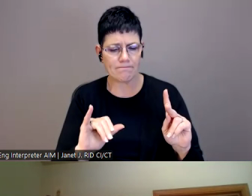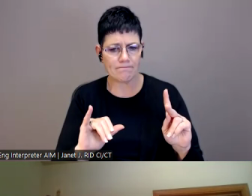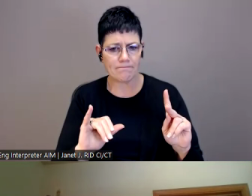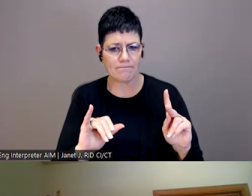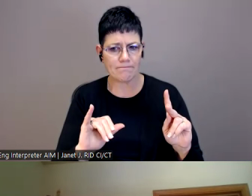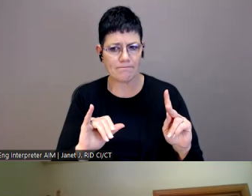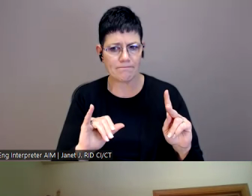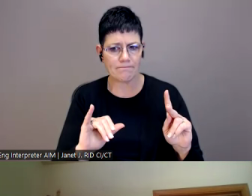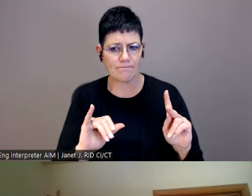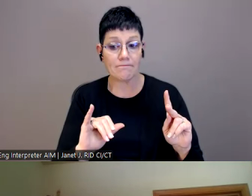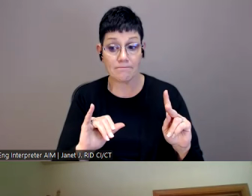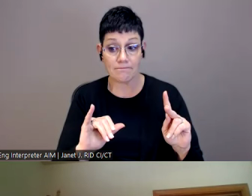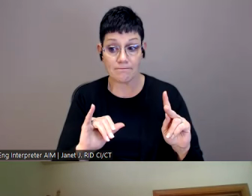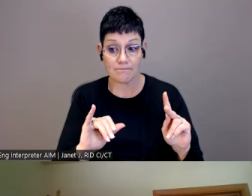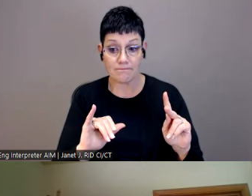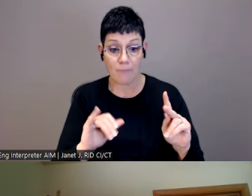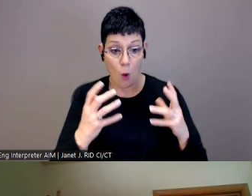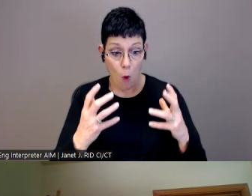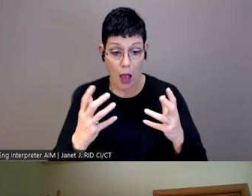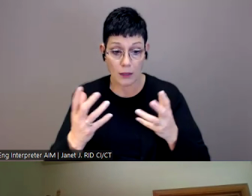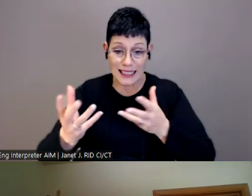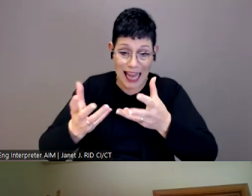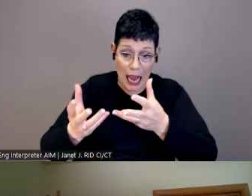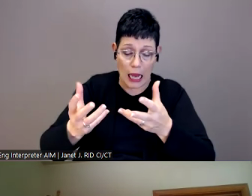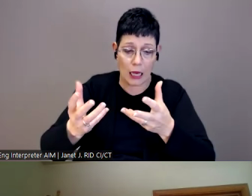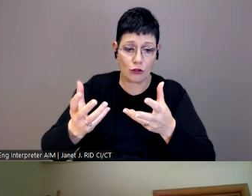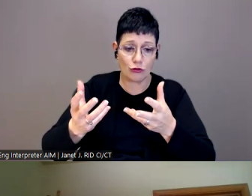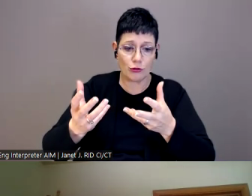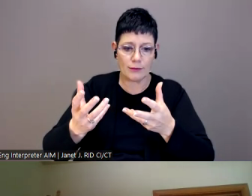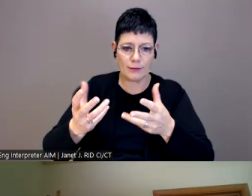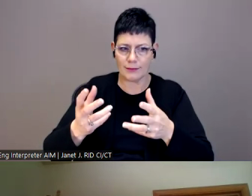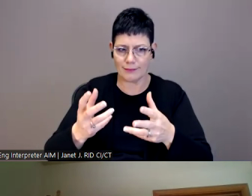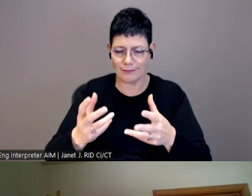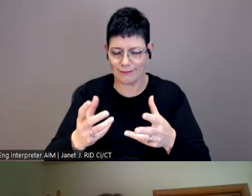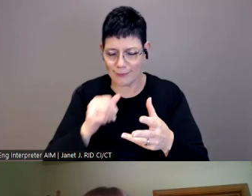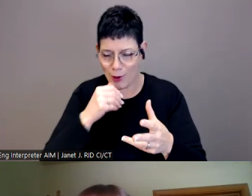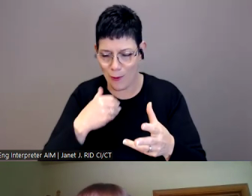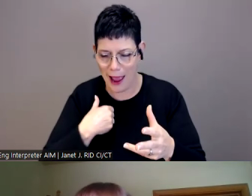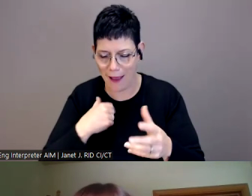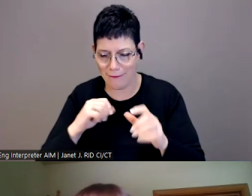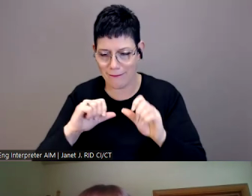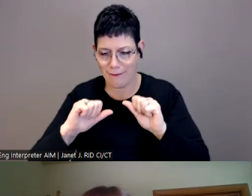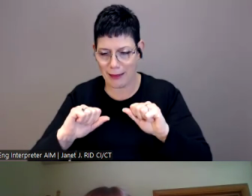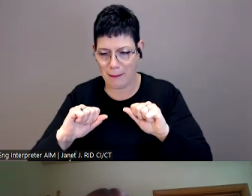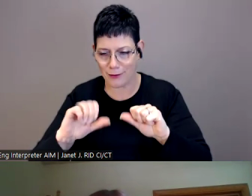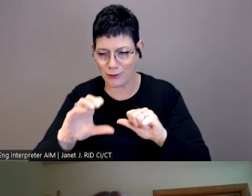going at engagement full throttle with what they can't do, right? Like,